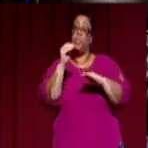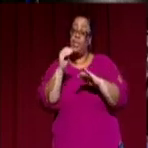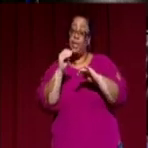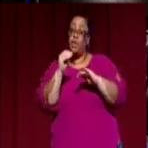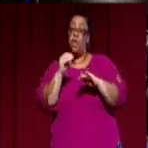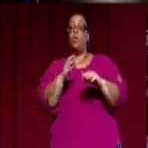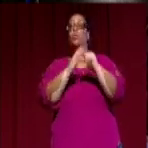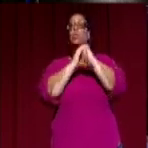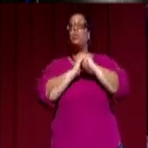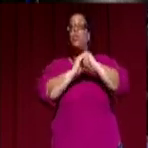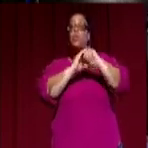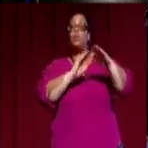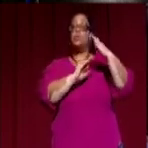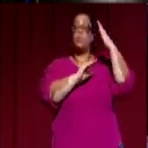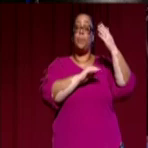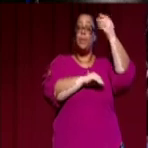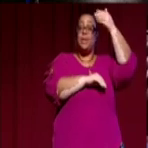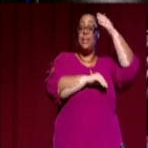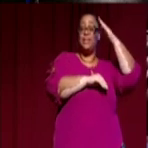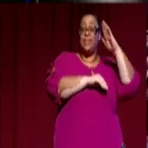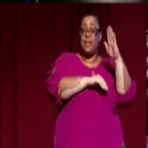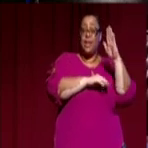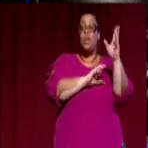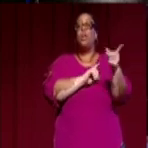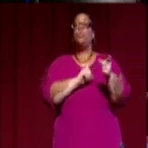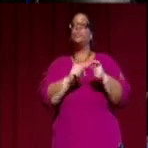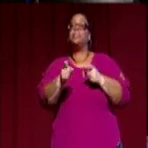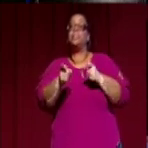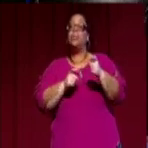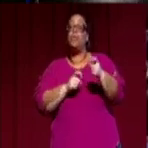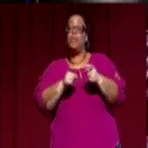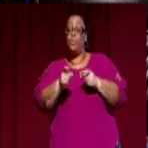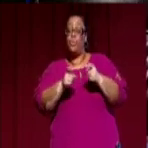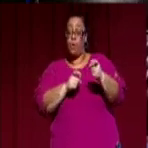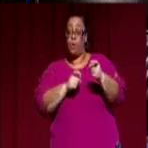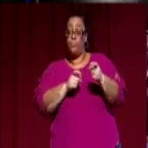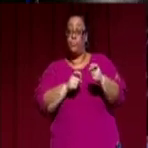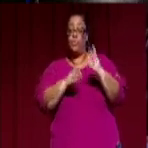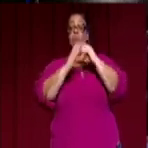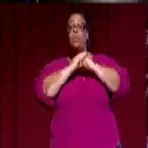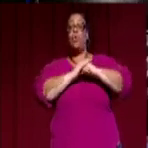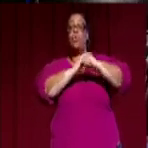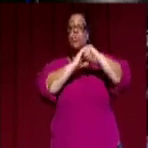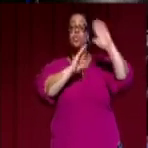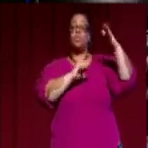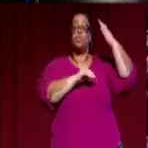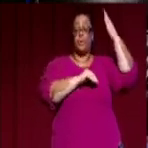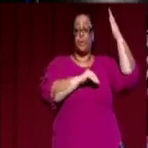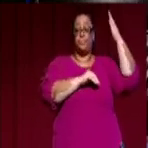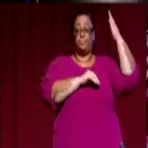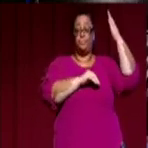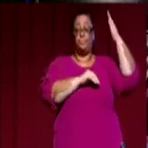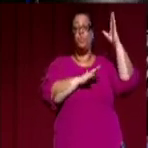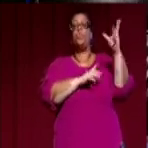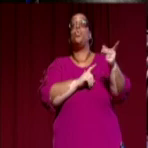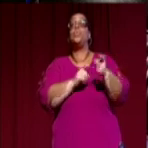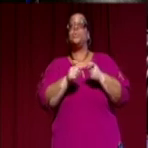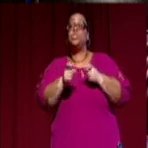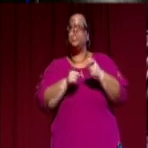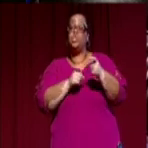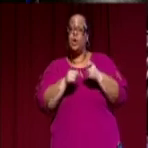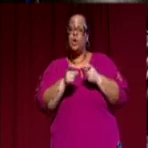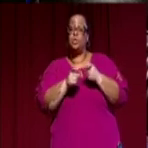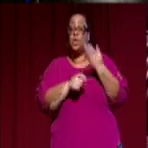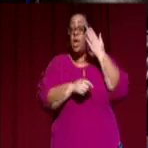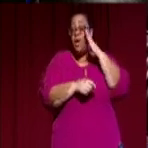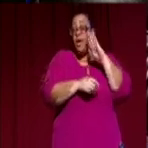worship him as the God who is still on the throne. We're here to worship him as the God who is in charge. I